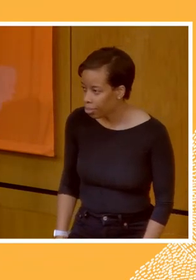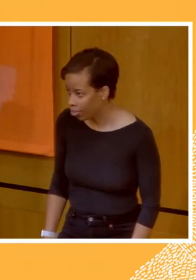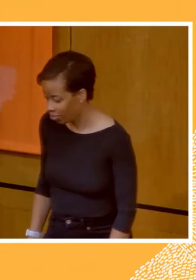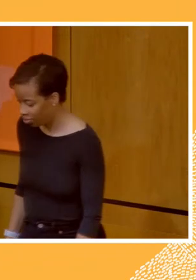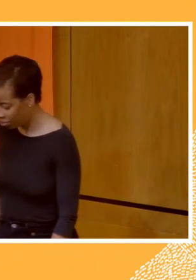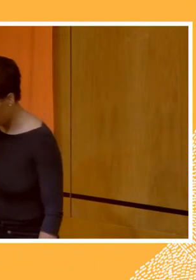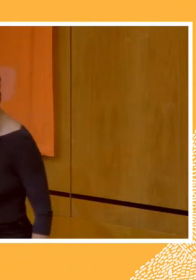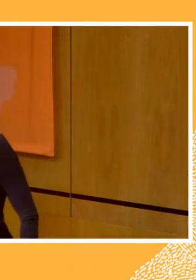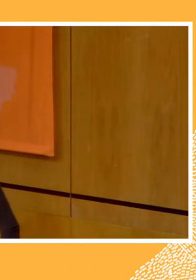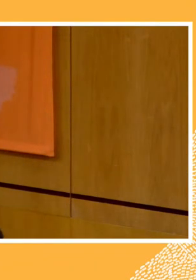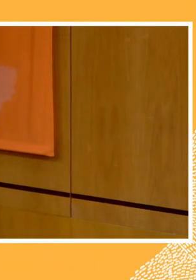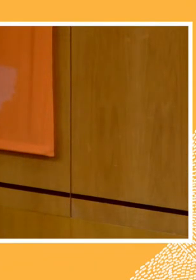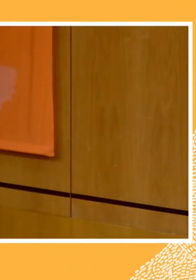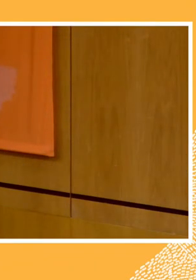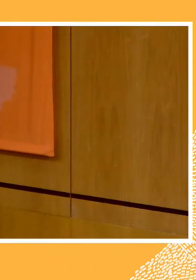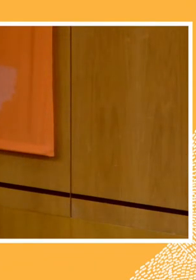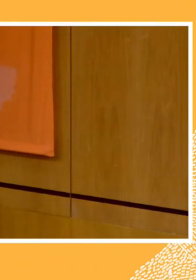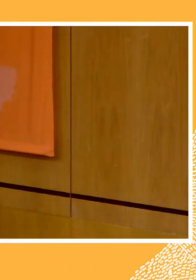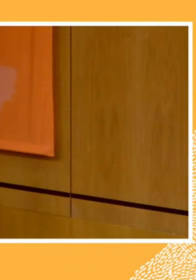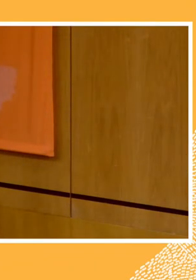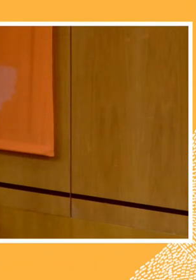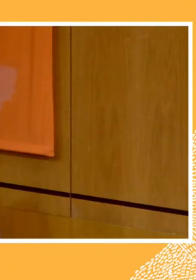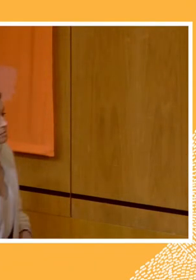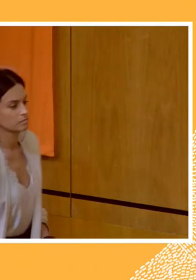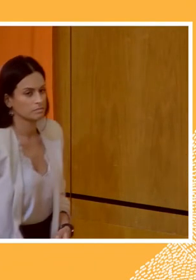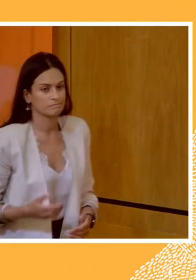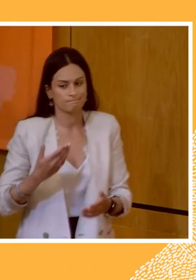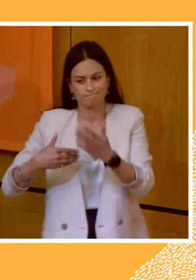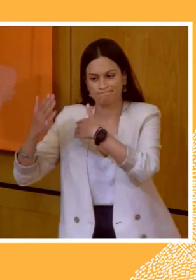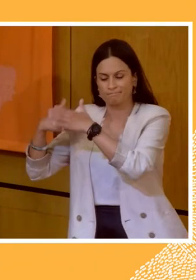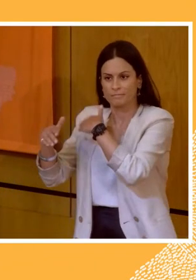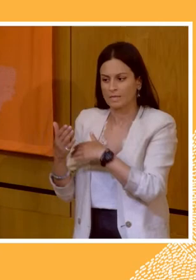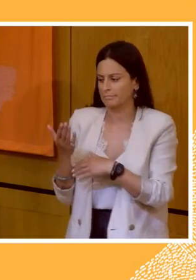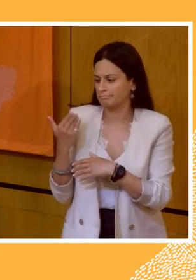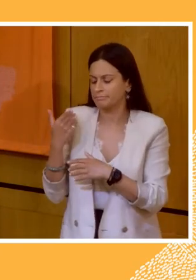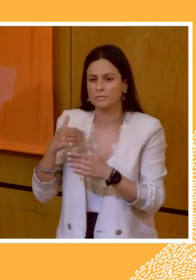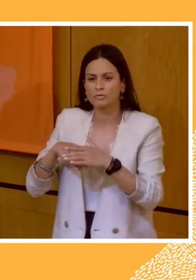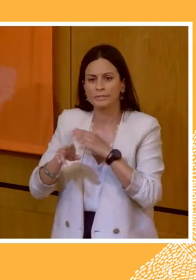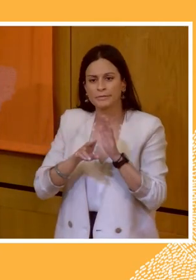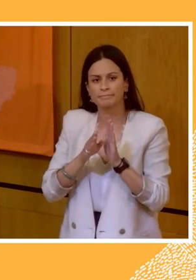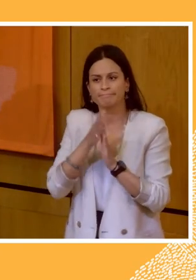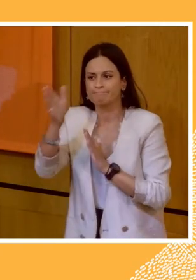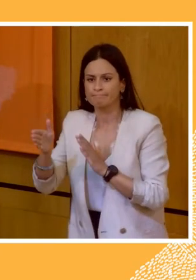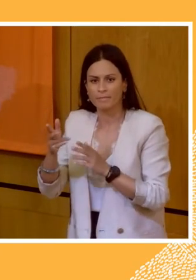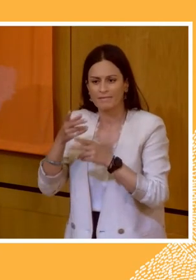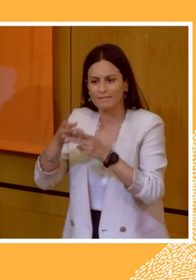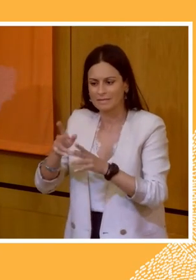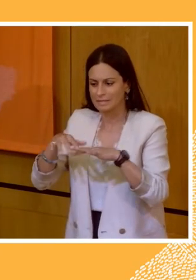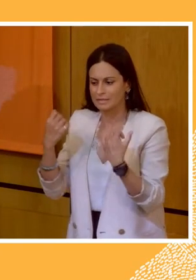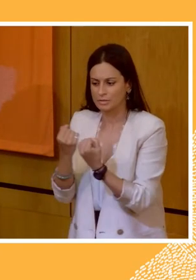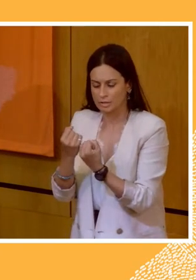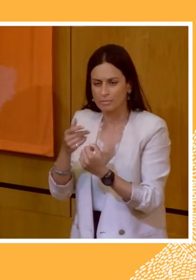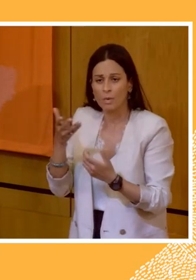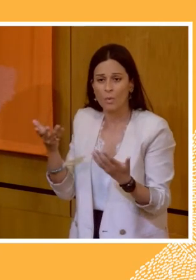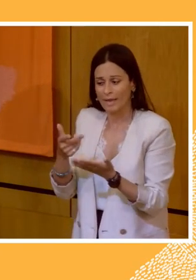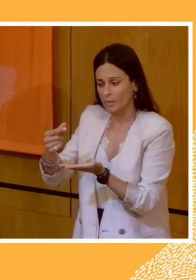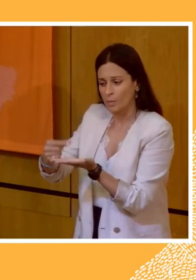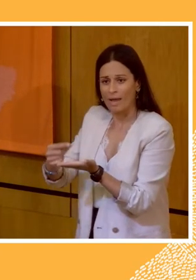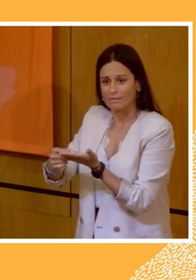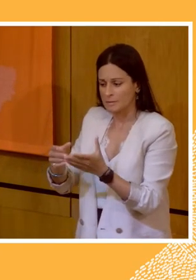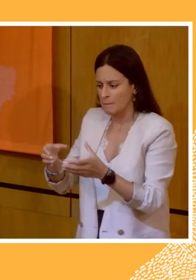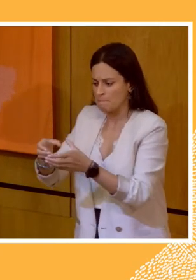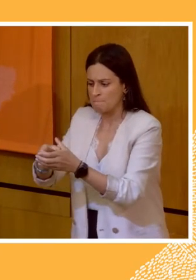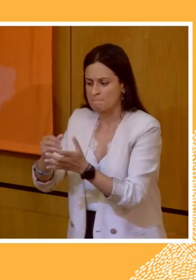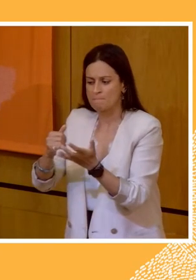And most recently, there was a visit to Uganda to Sylvia's team in Windy Hub.